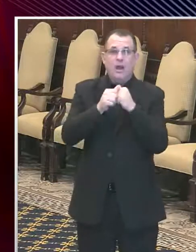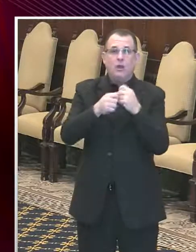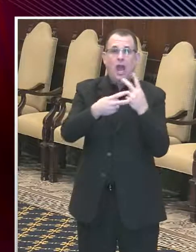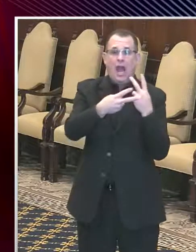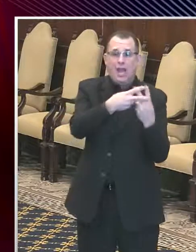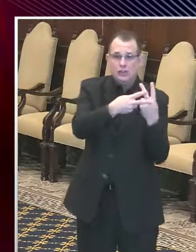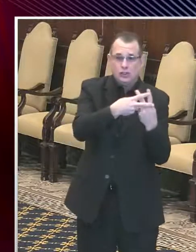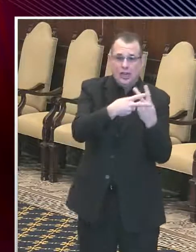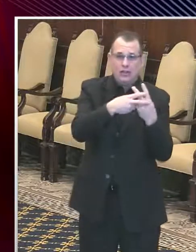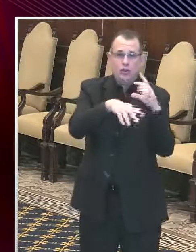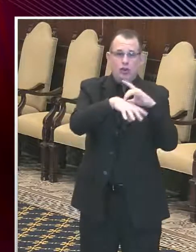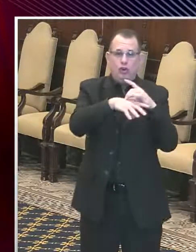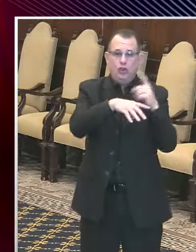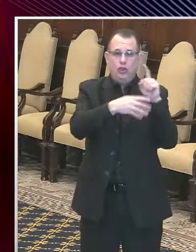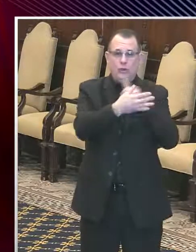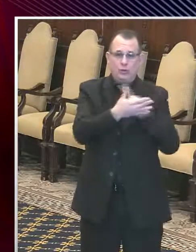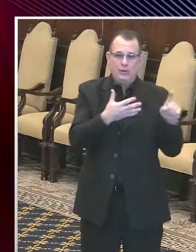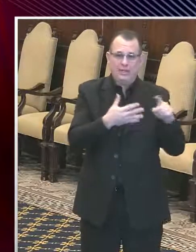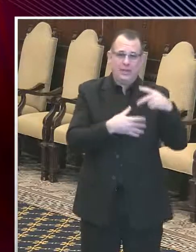#EarthWeekPHL on social media.